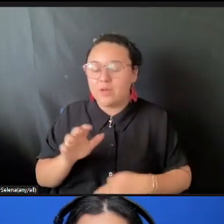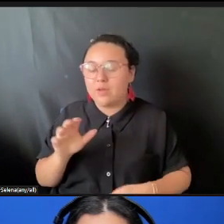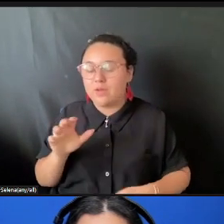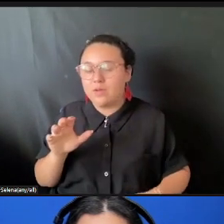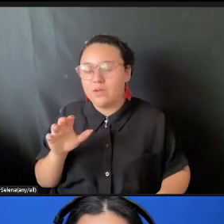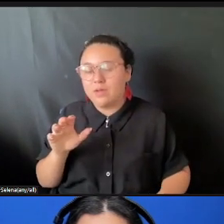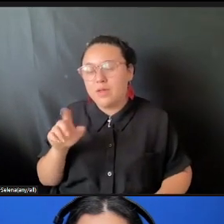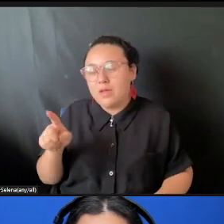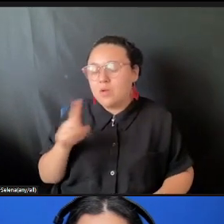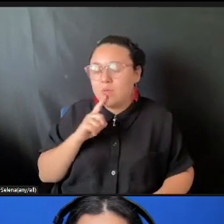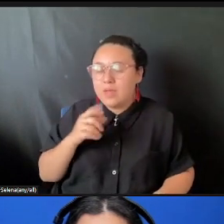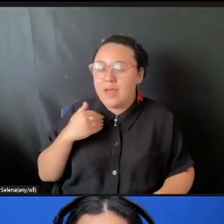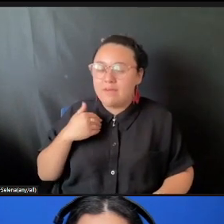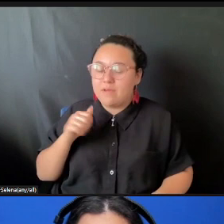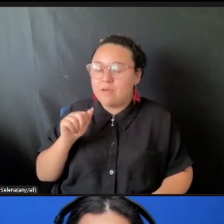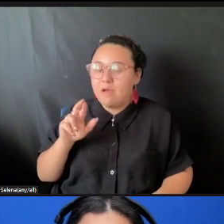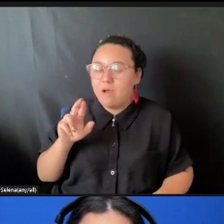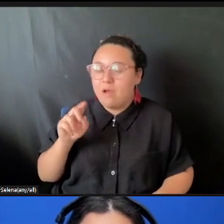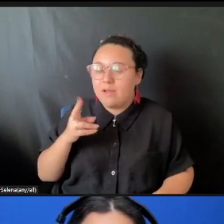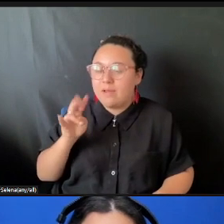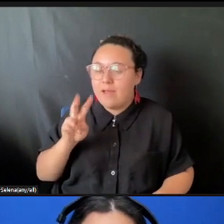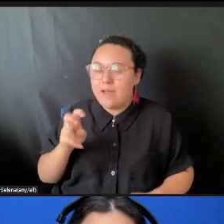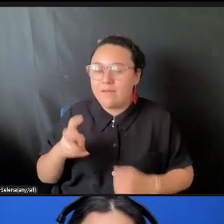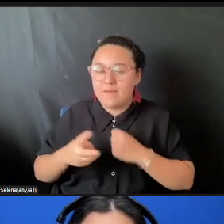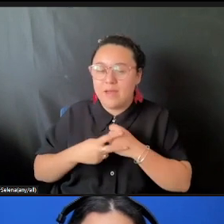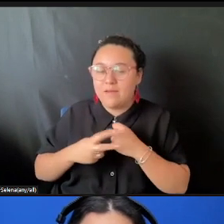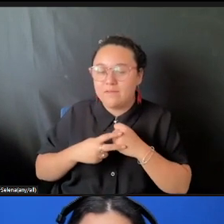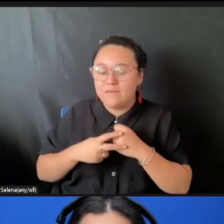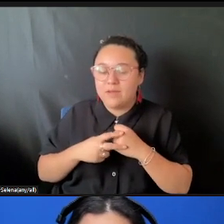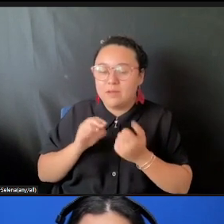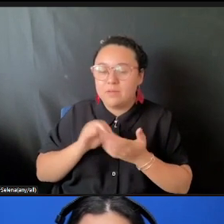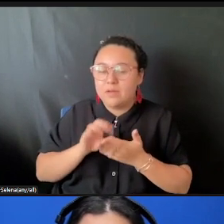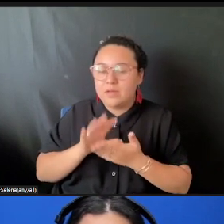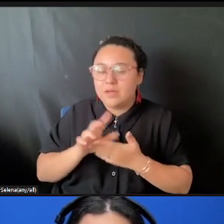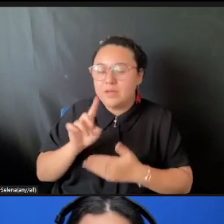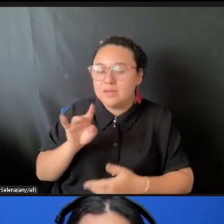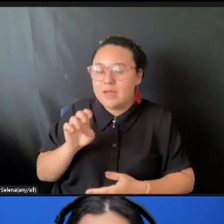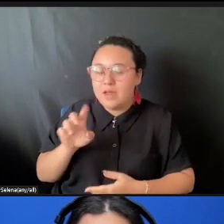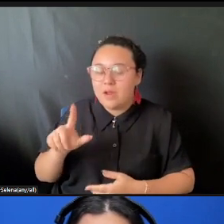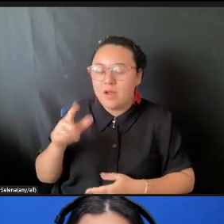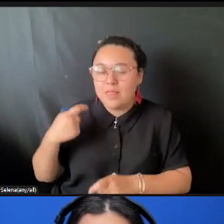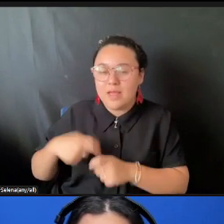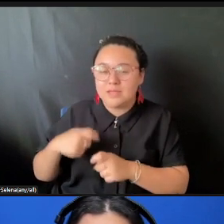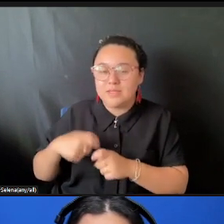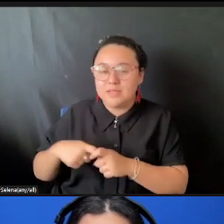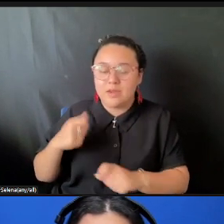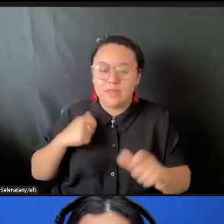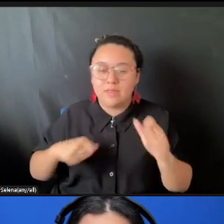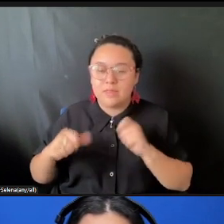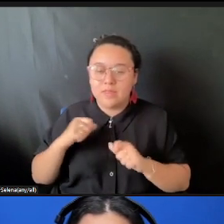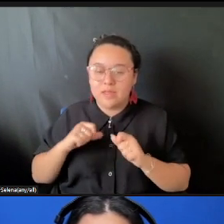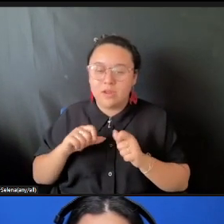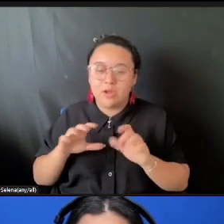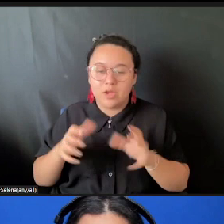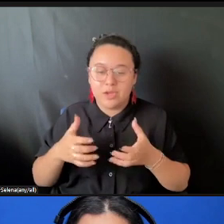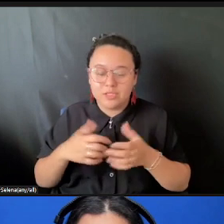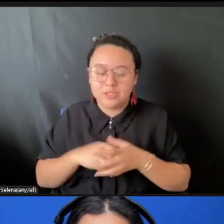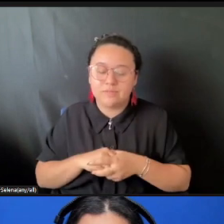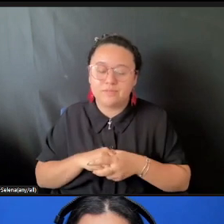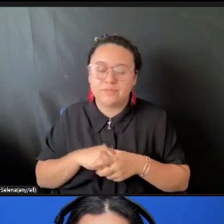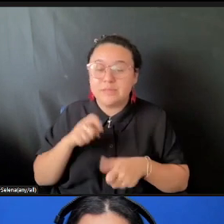beautiful book archiving Diane's Latina theater initiative time as well. This idea